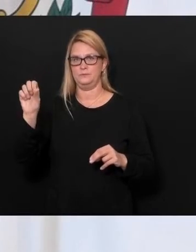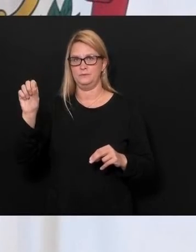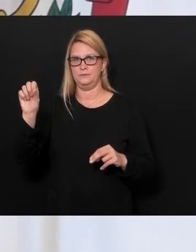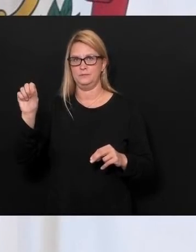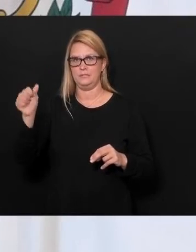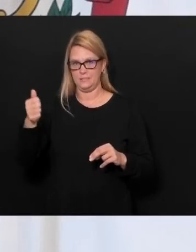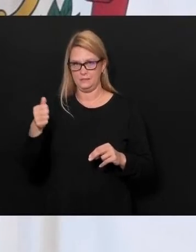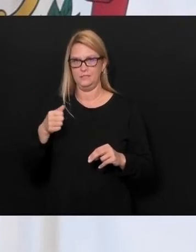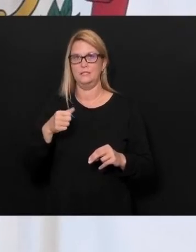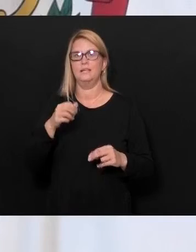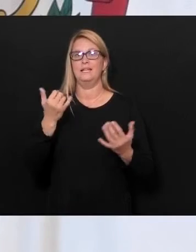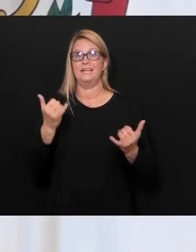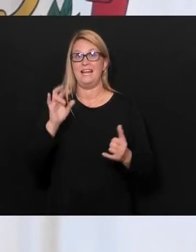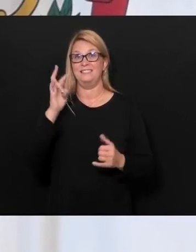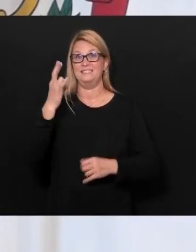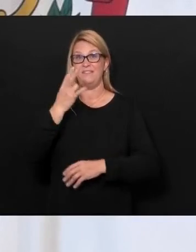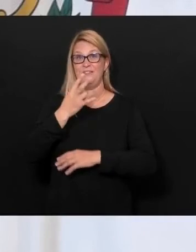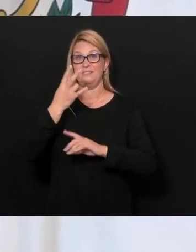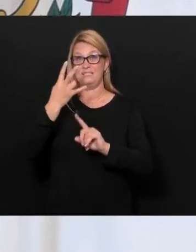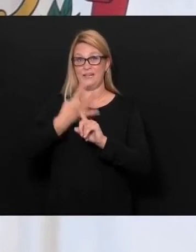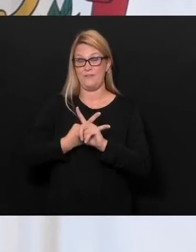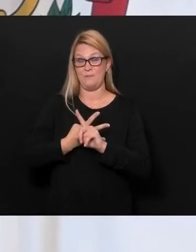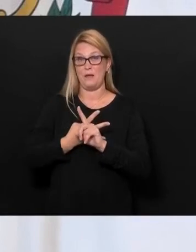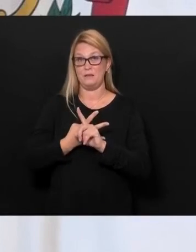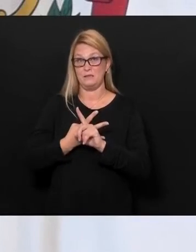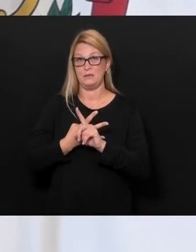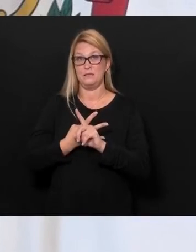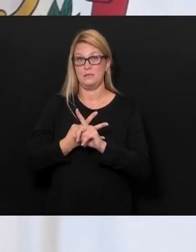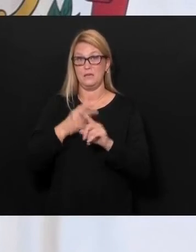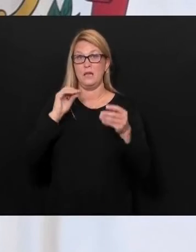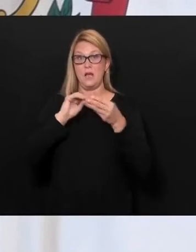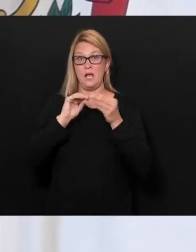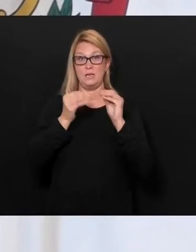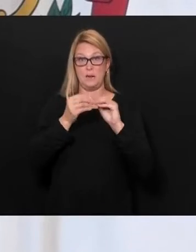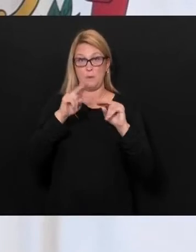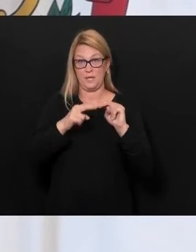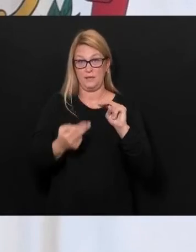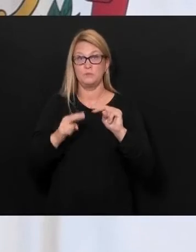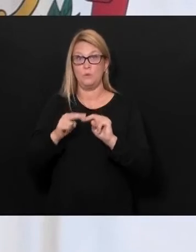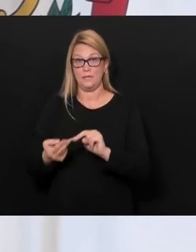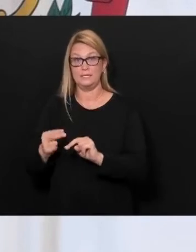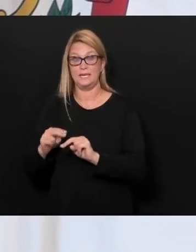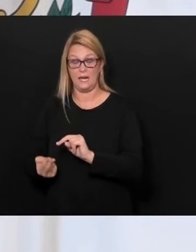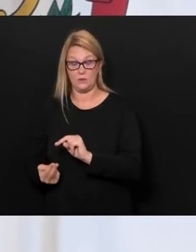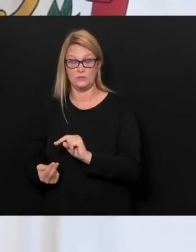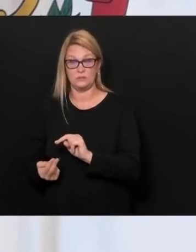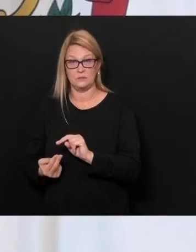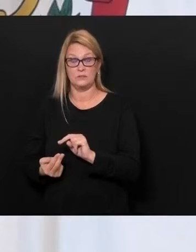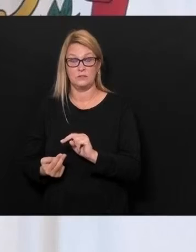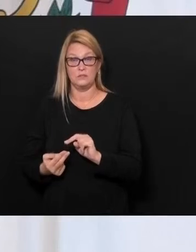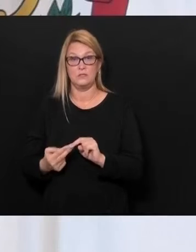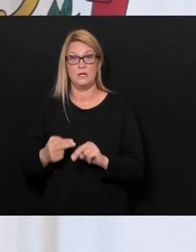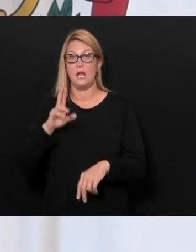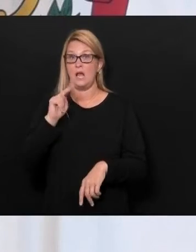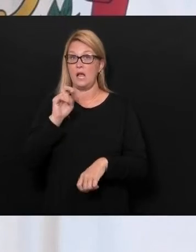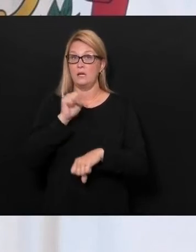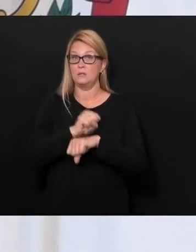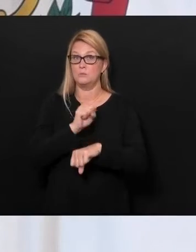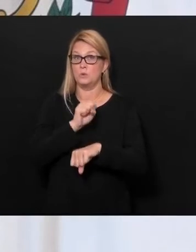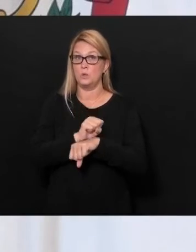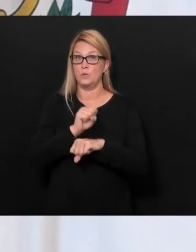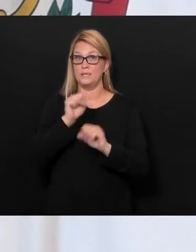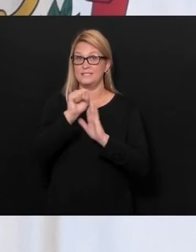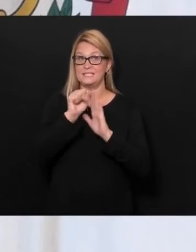7th consecutive month that our unemployment rate has gone down. The number of unemployed, of our